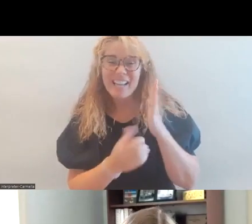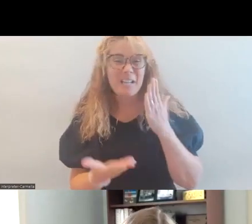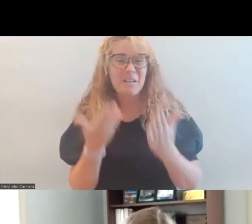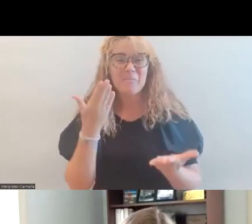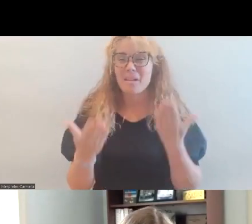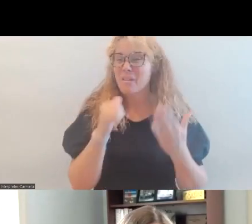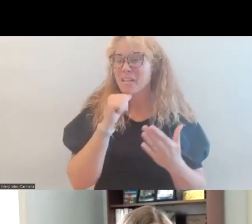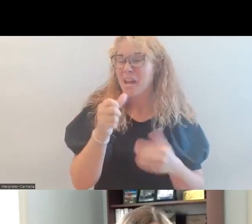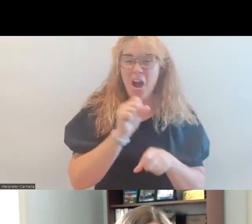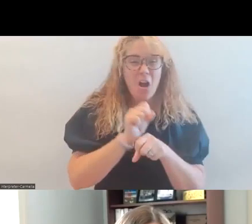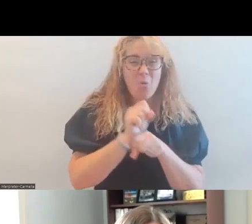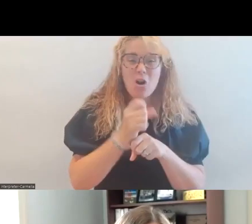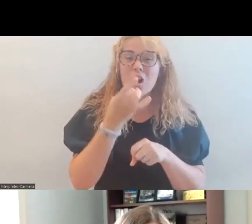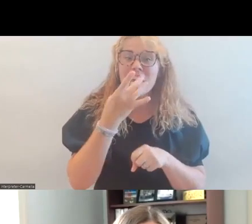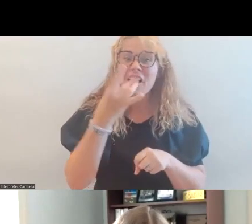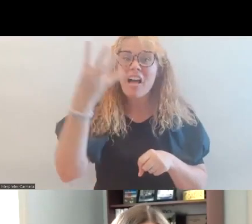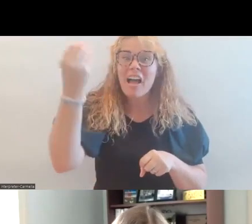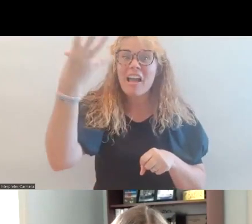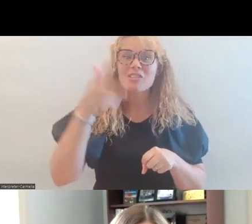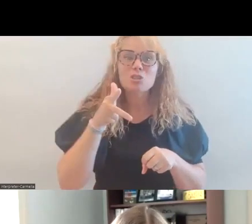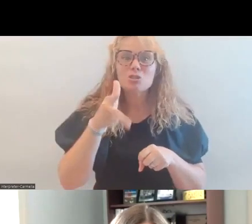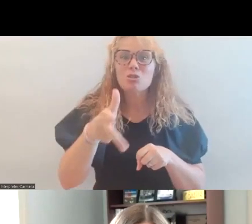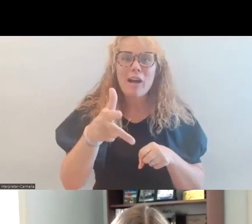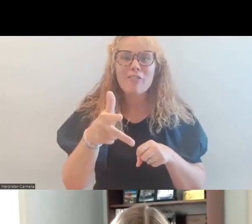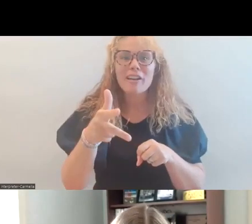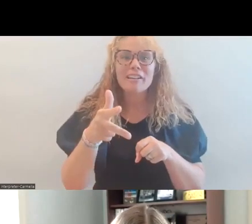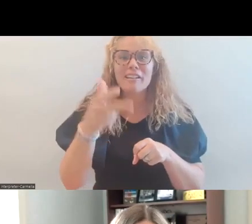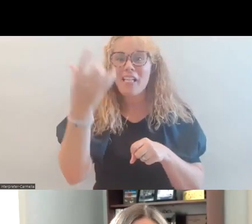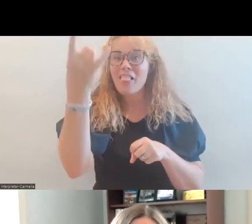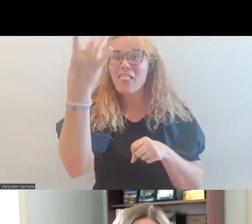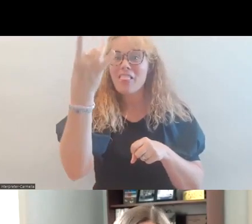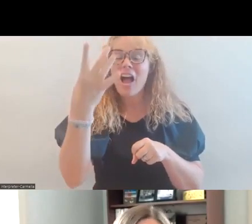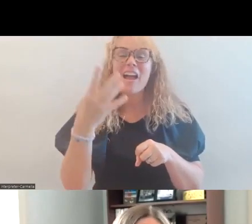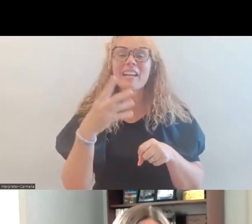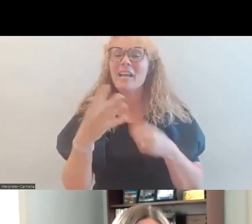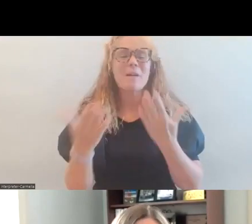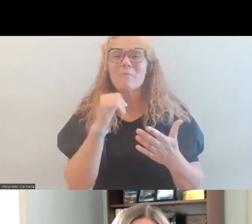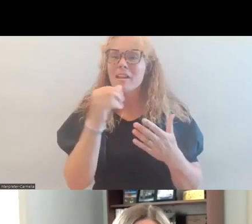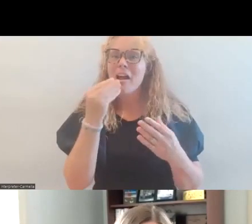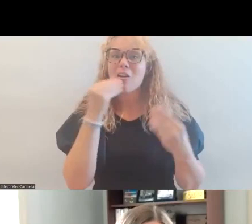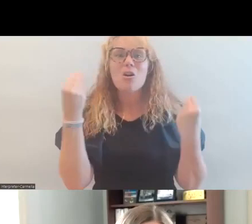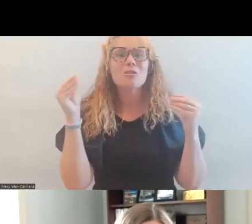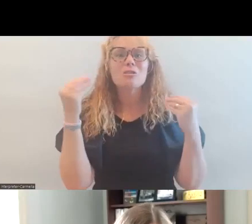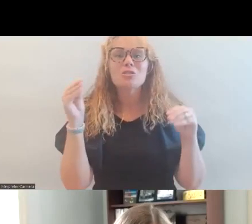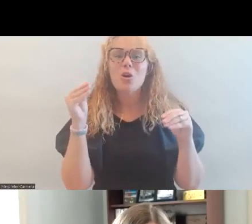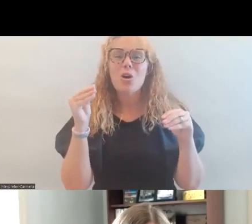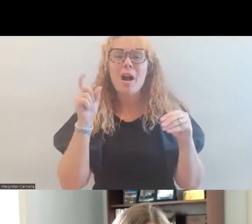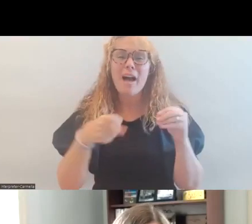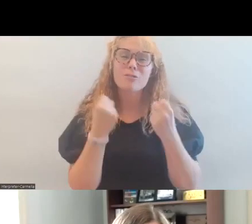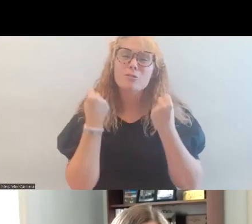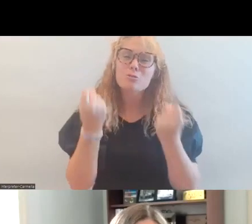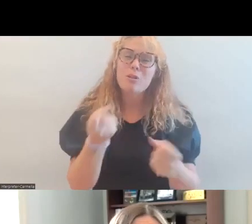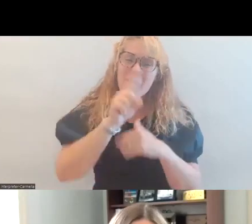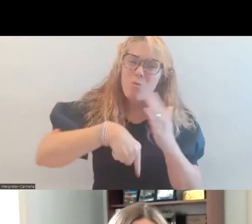traffic light. There may not even be a fully functioning grocery store, and the residents there will have to drive over an